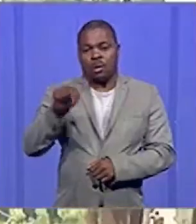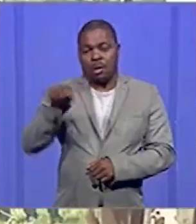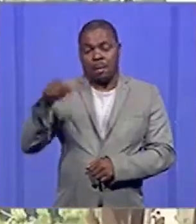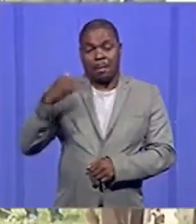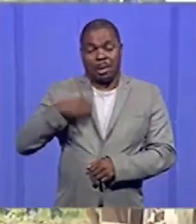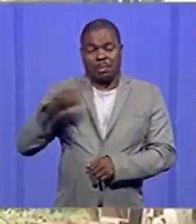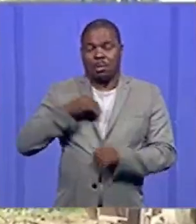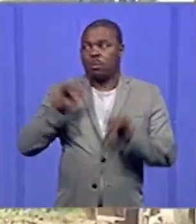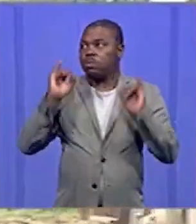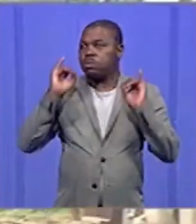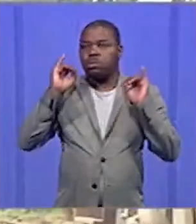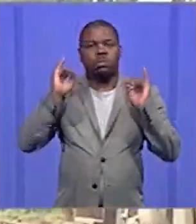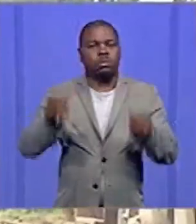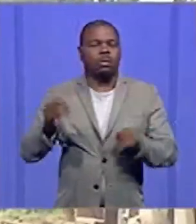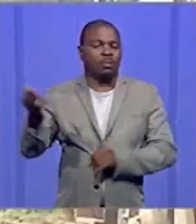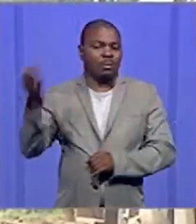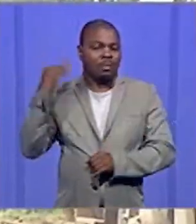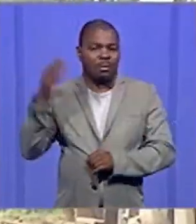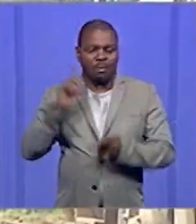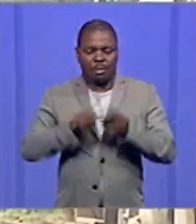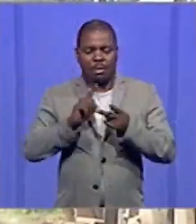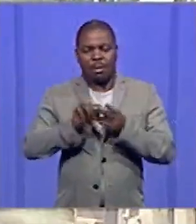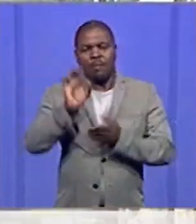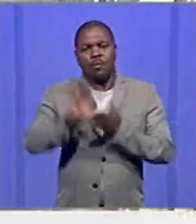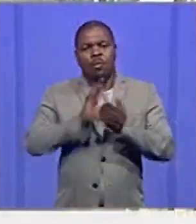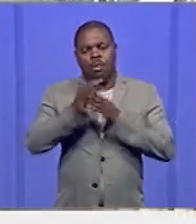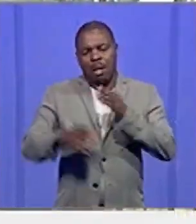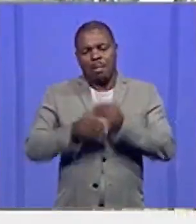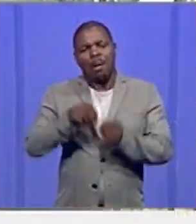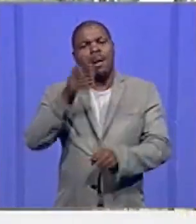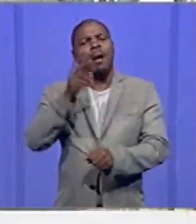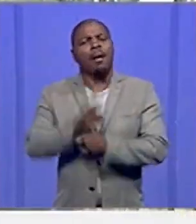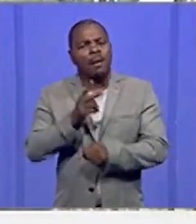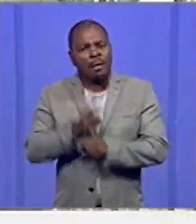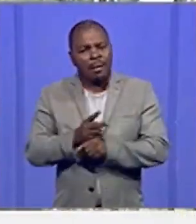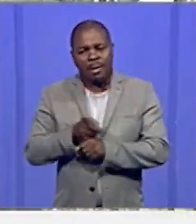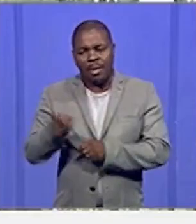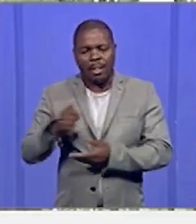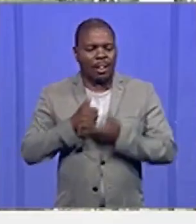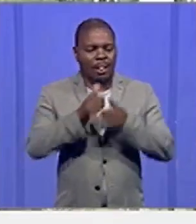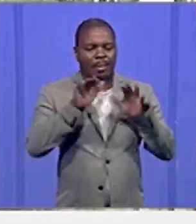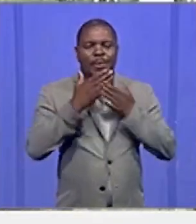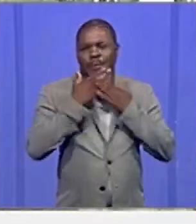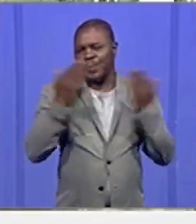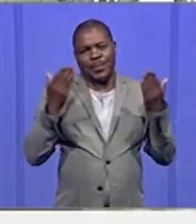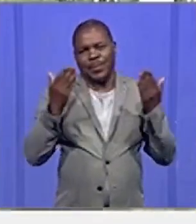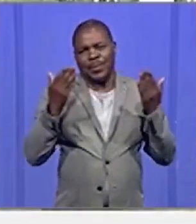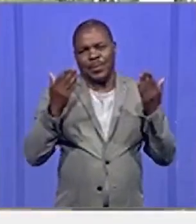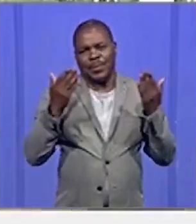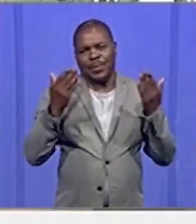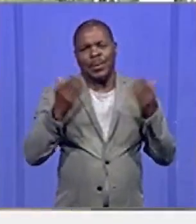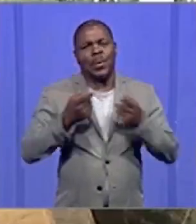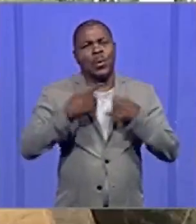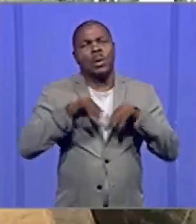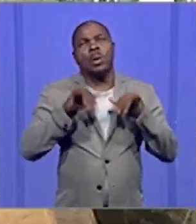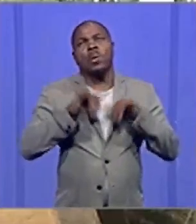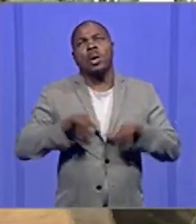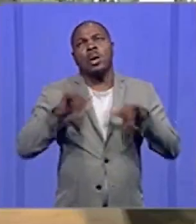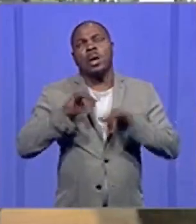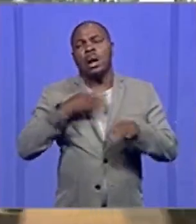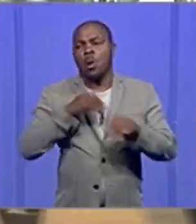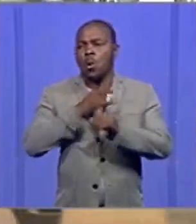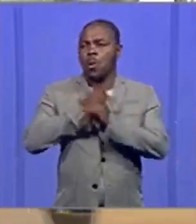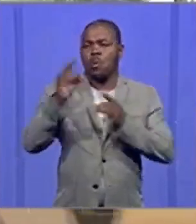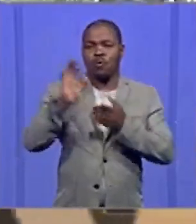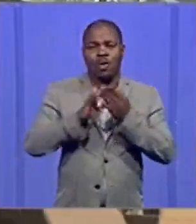disaster. Even this rerun of elections has not helped our people. So we don't have to wait to be in government